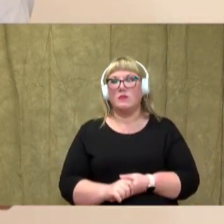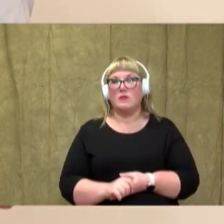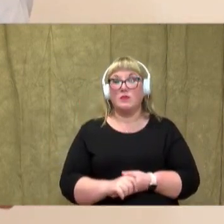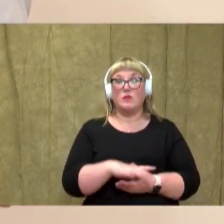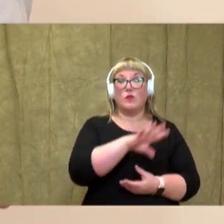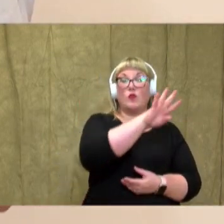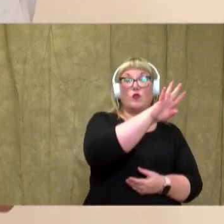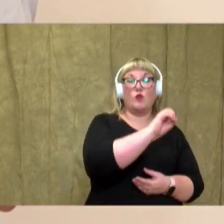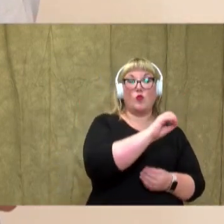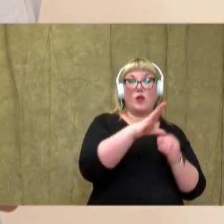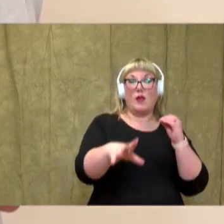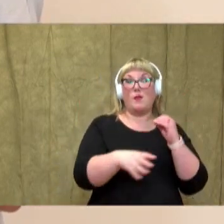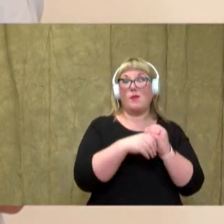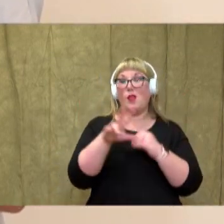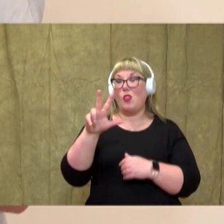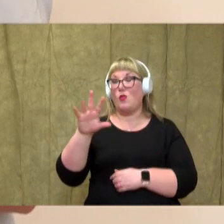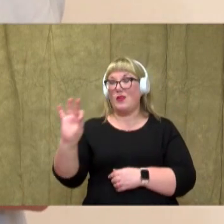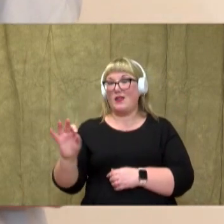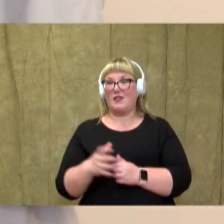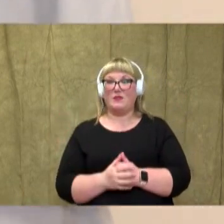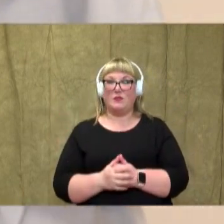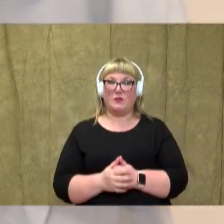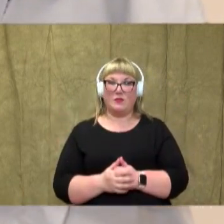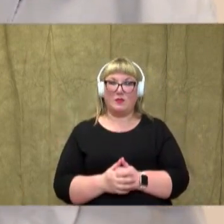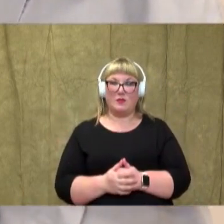40 plus 39.